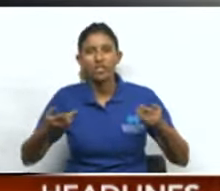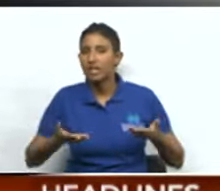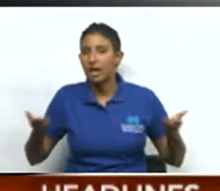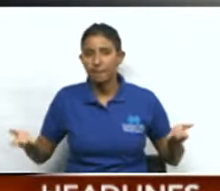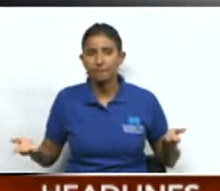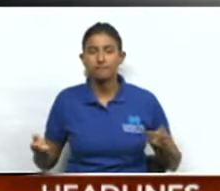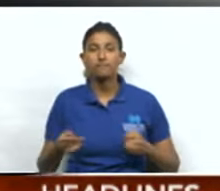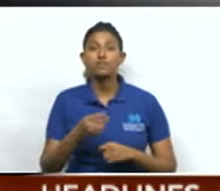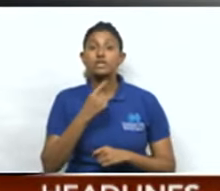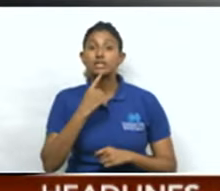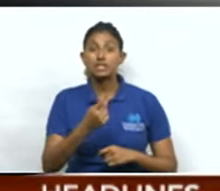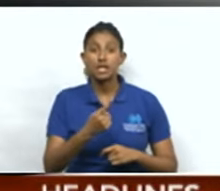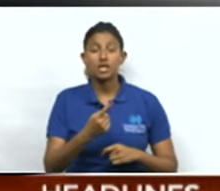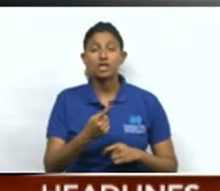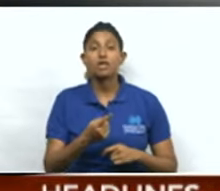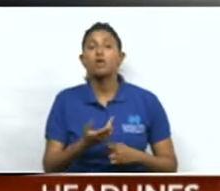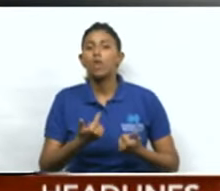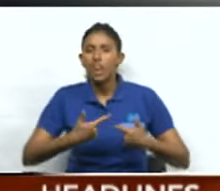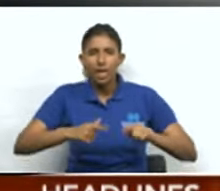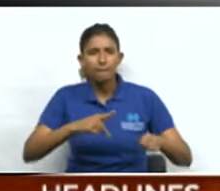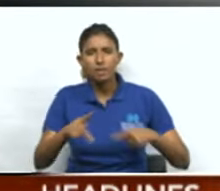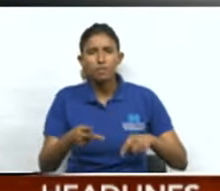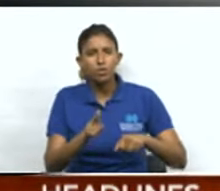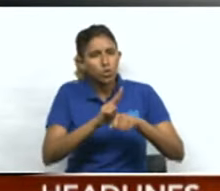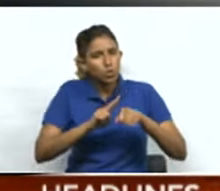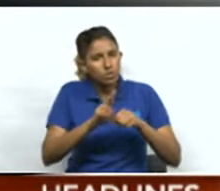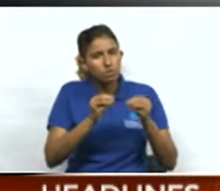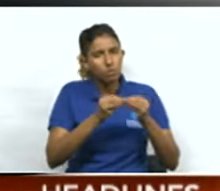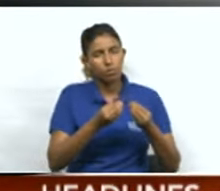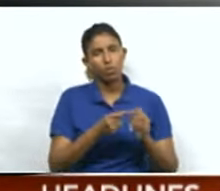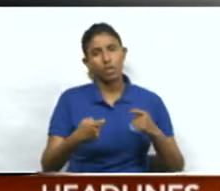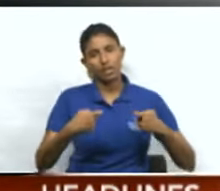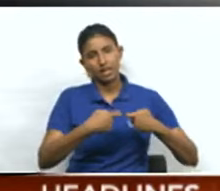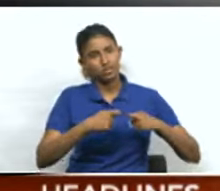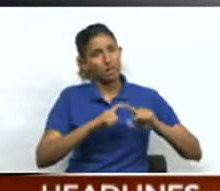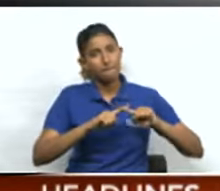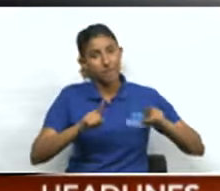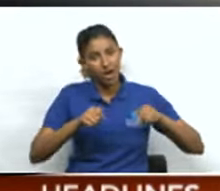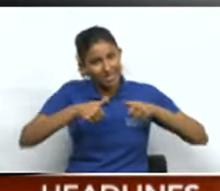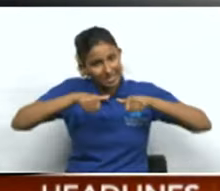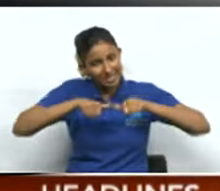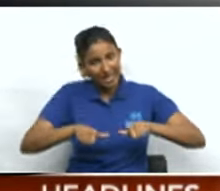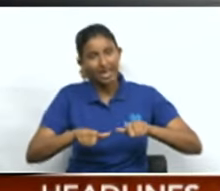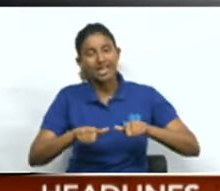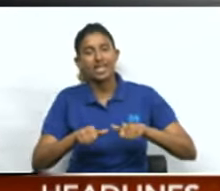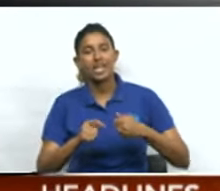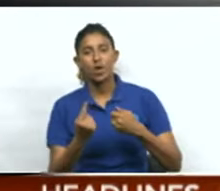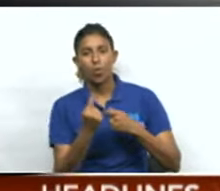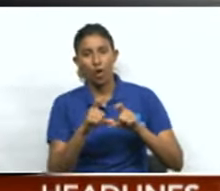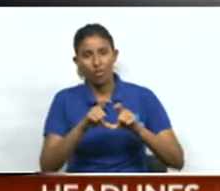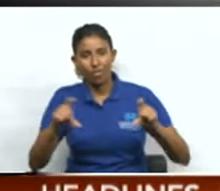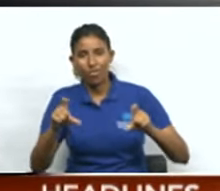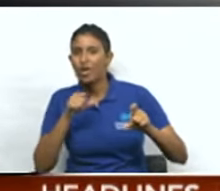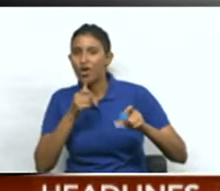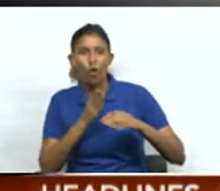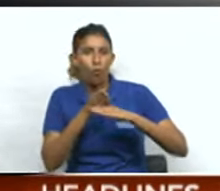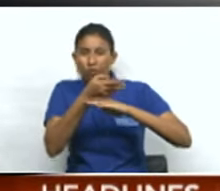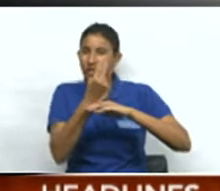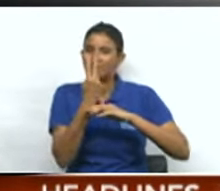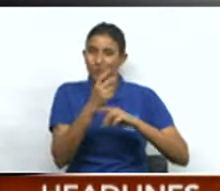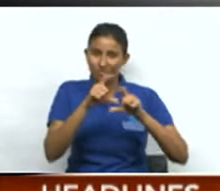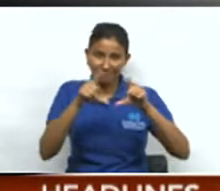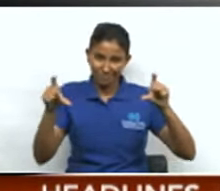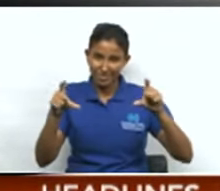tiers to allow people to get more usage and stay within the lower levels of consumption. She added that the RIC looked at the